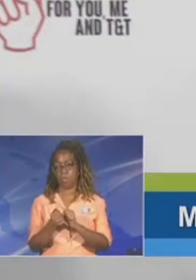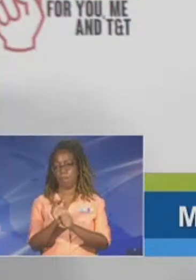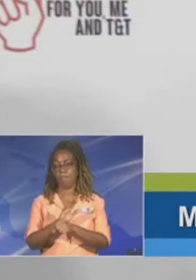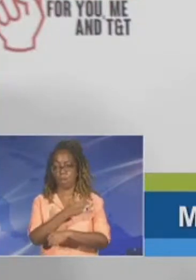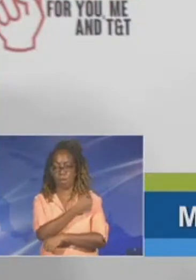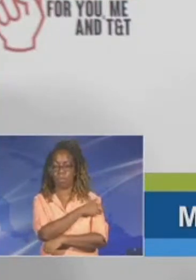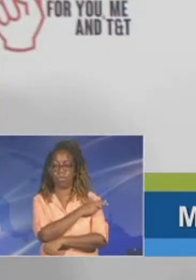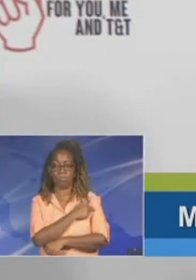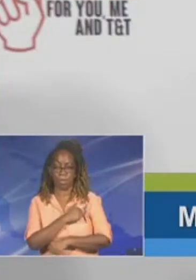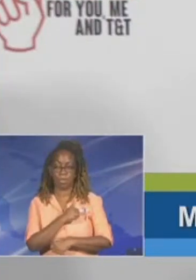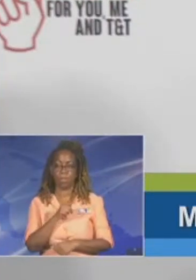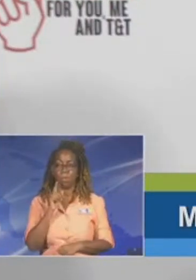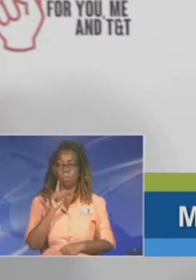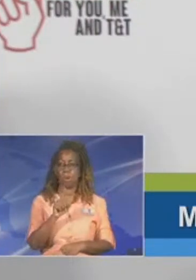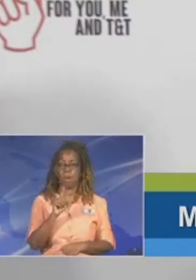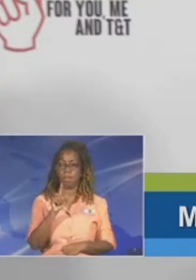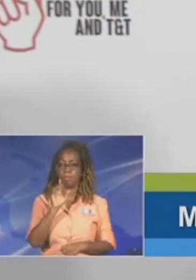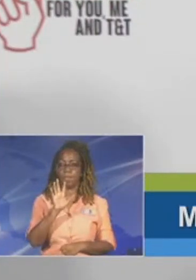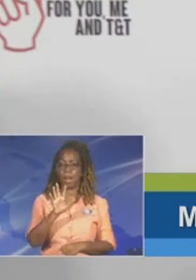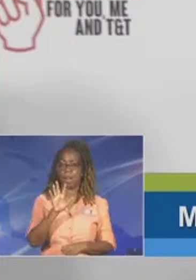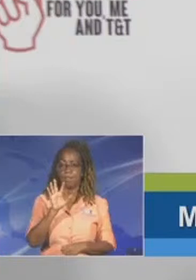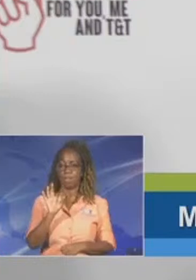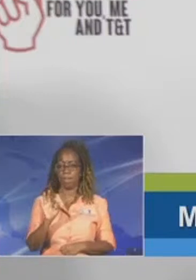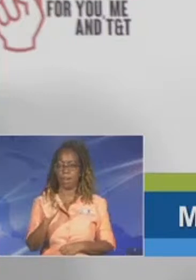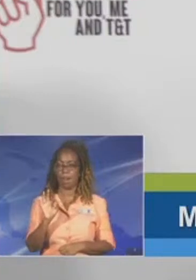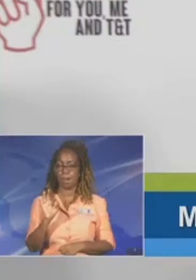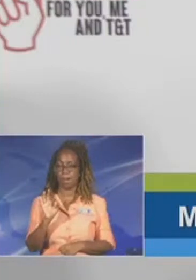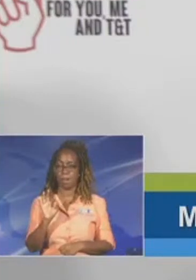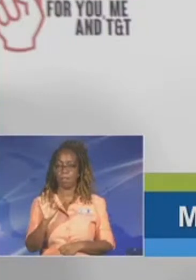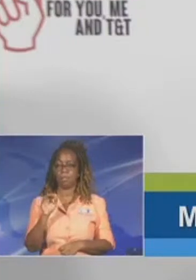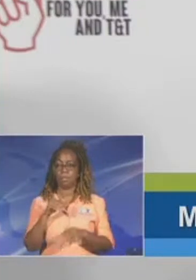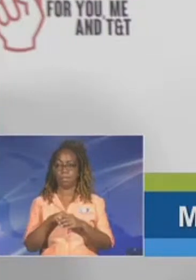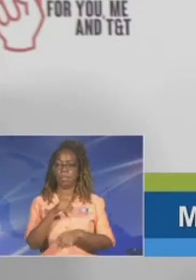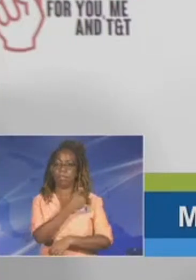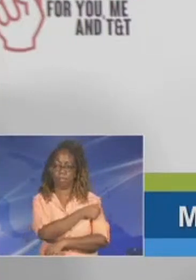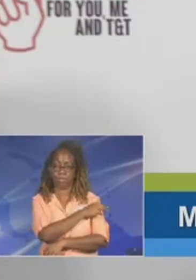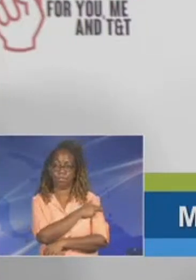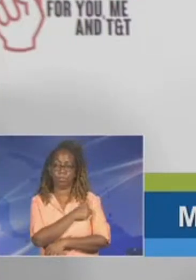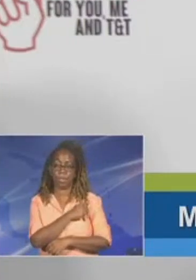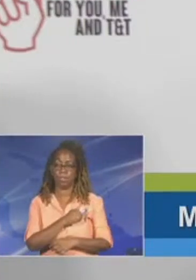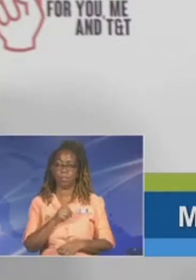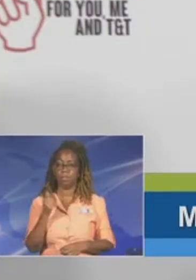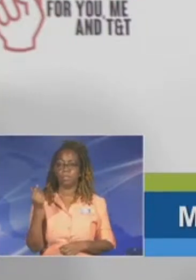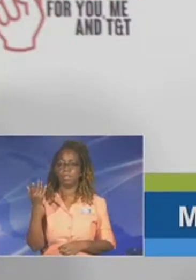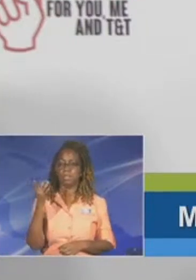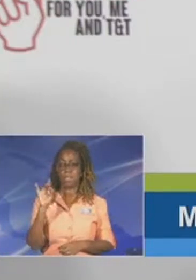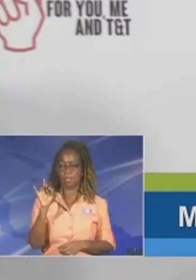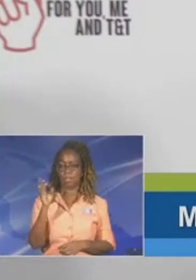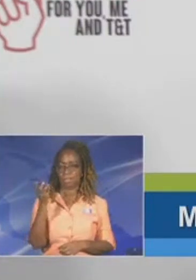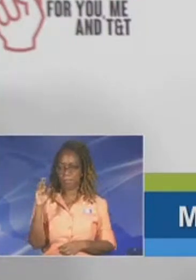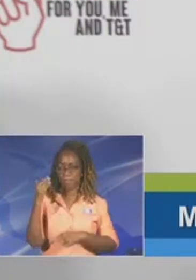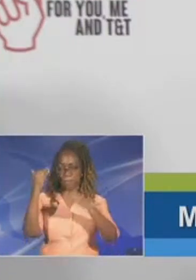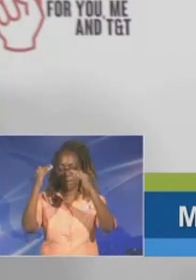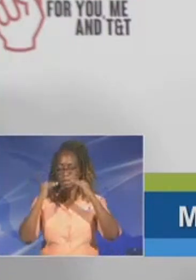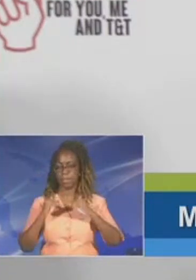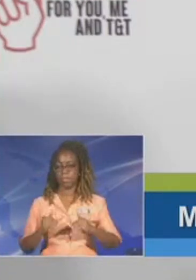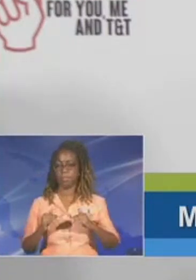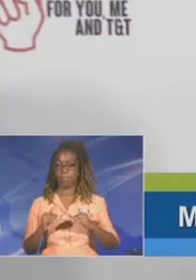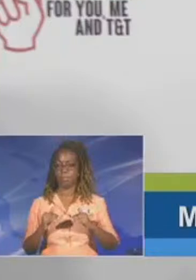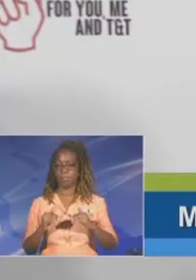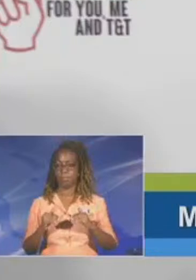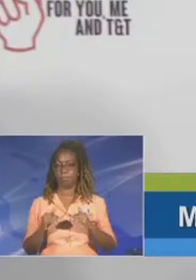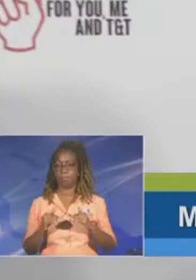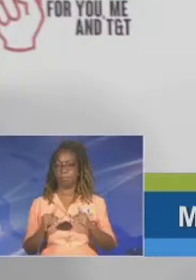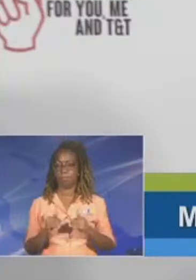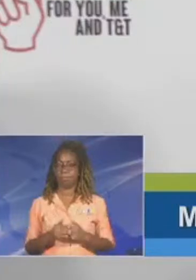which 159 are in hospital and 16 are in a step-down facility or considered